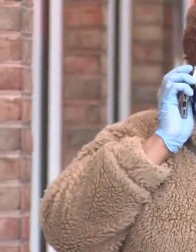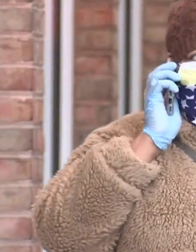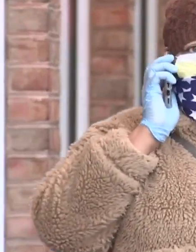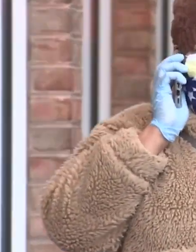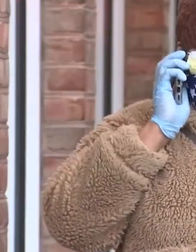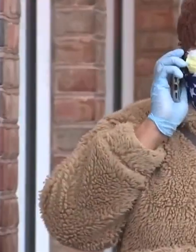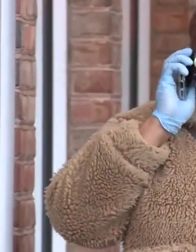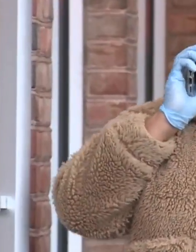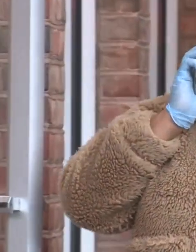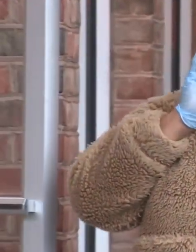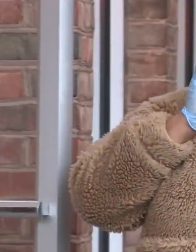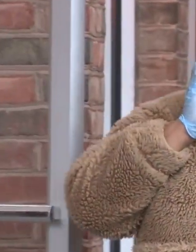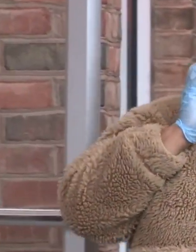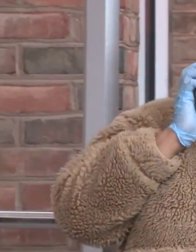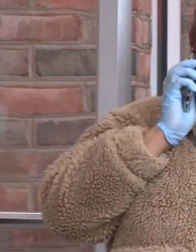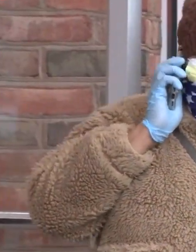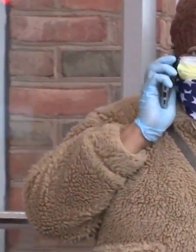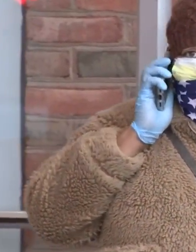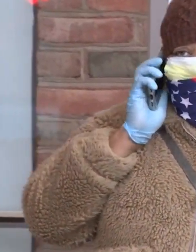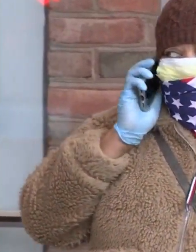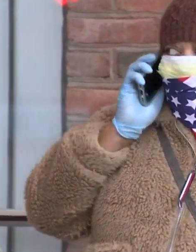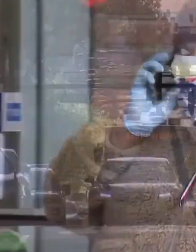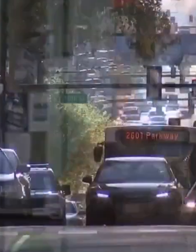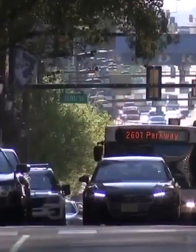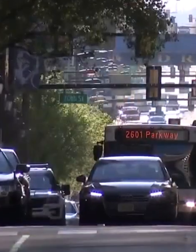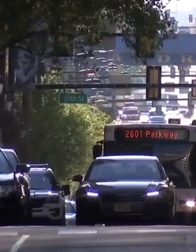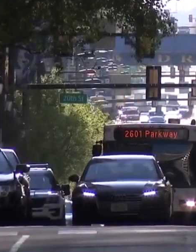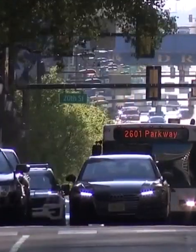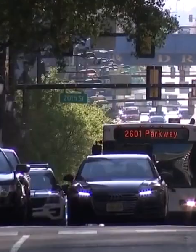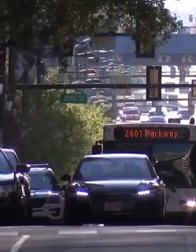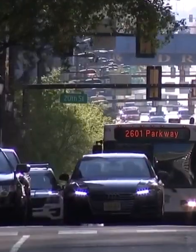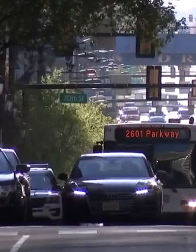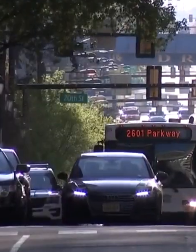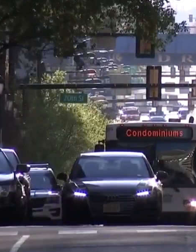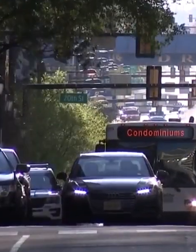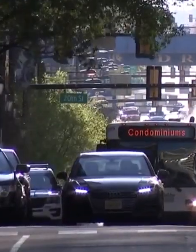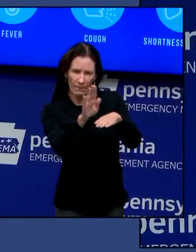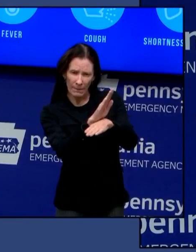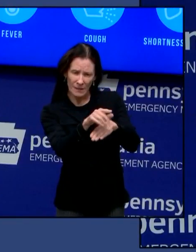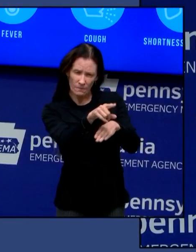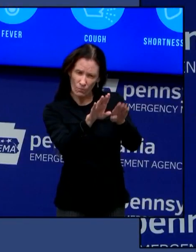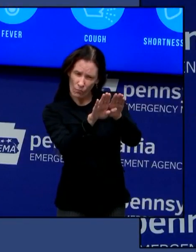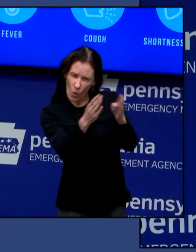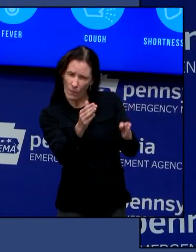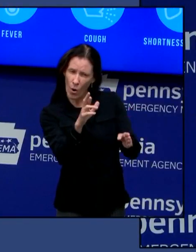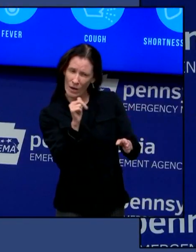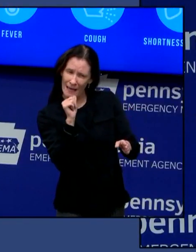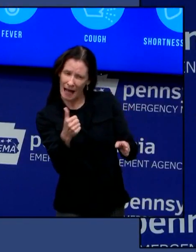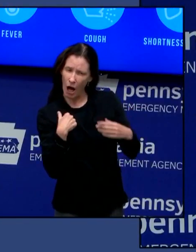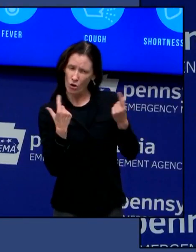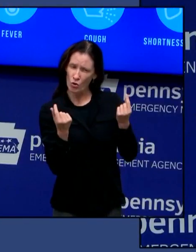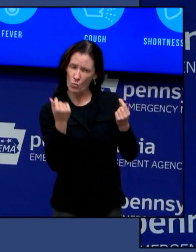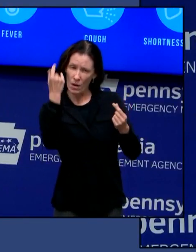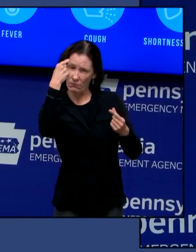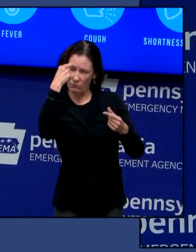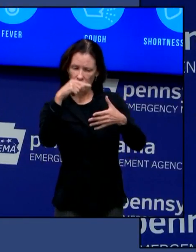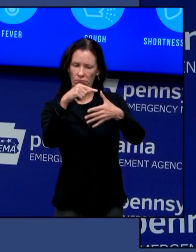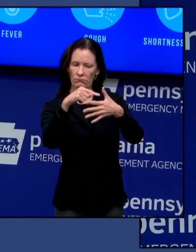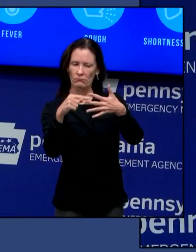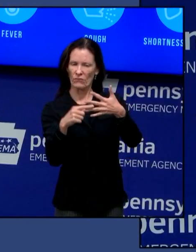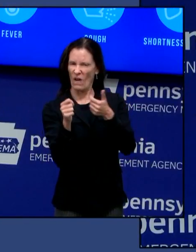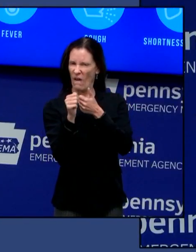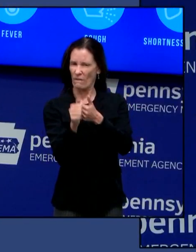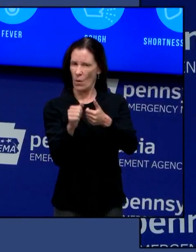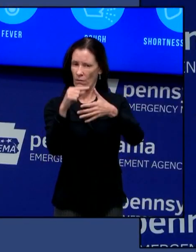Wolf's plan, reopening will take place in three phases, red, yellow, and green. We will not just be flipping a switch and going